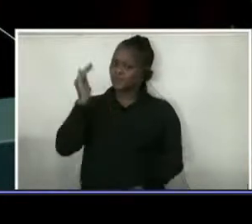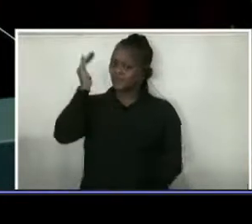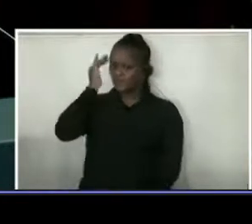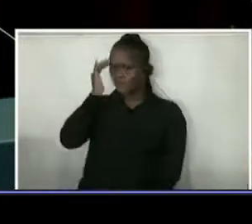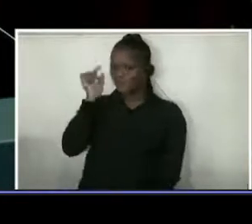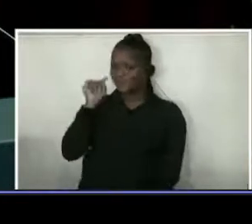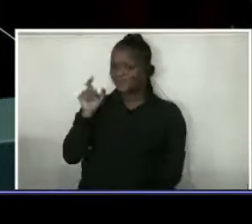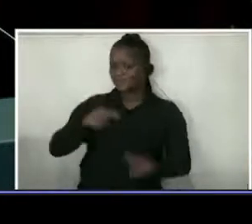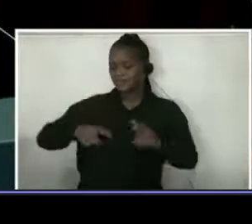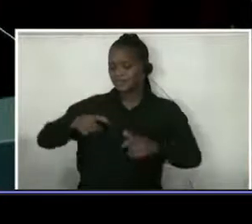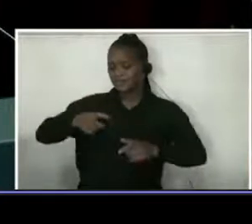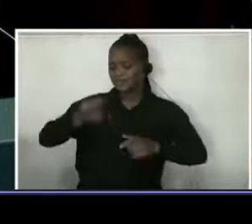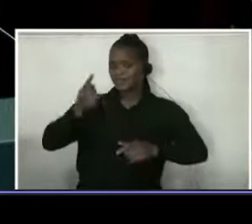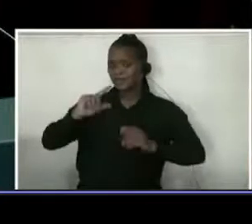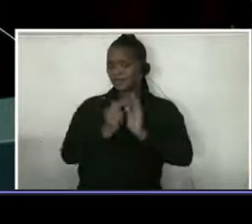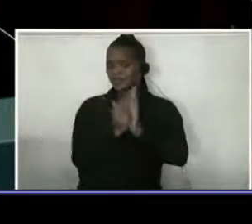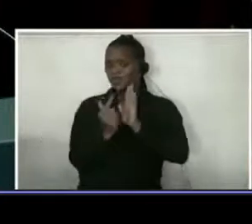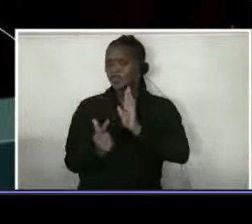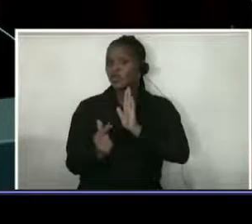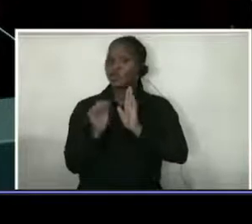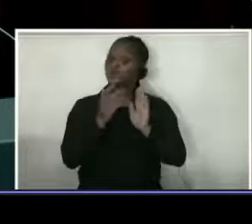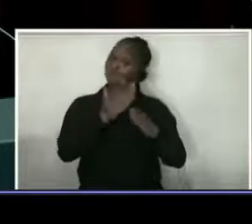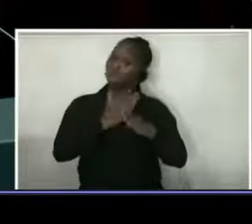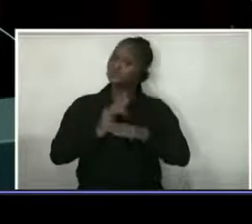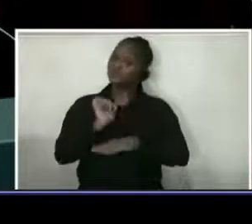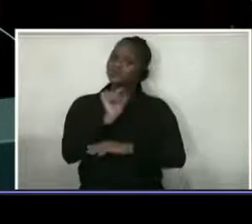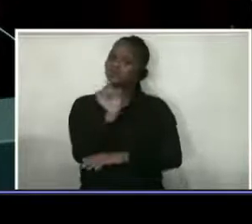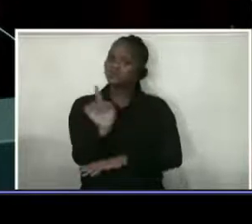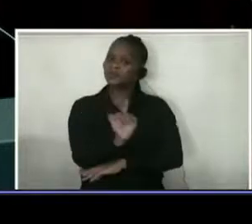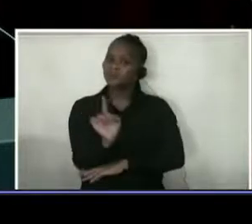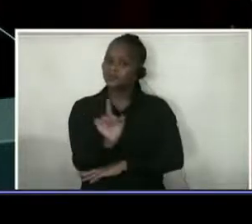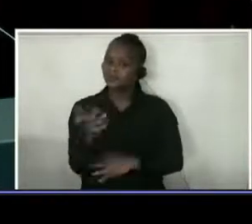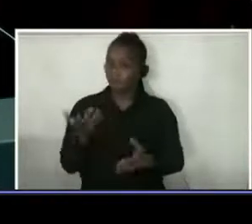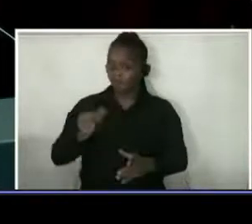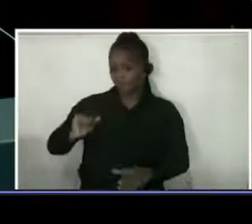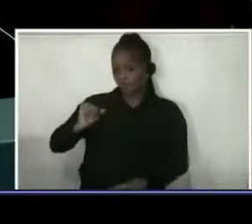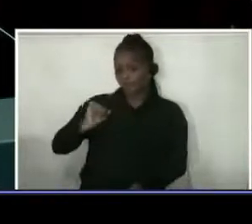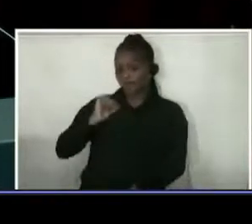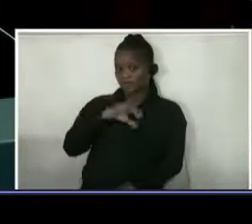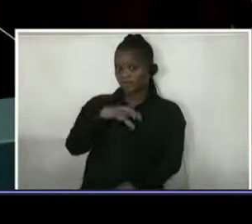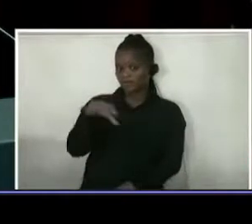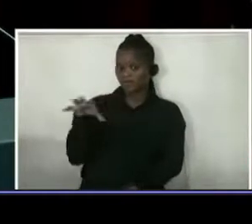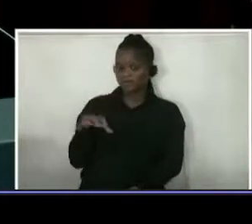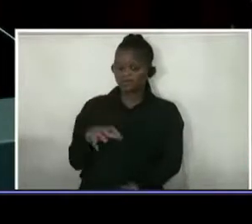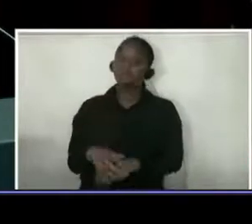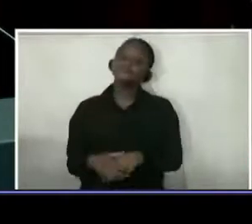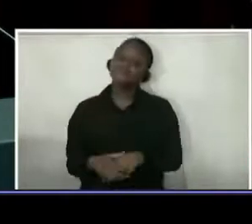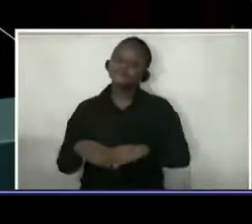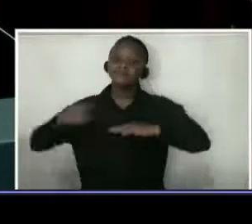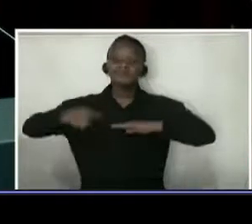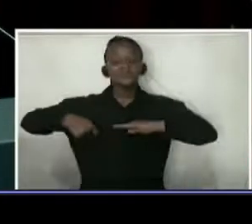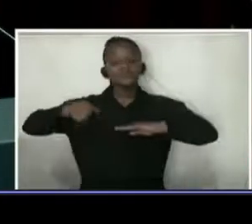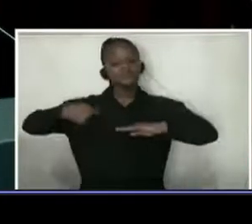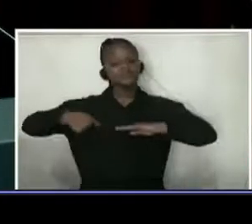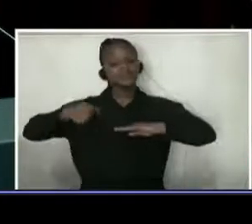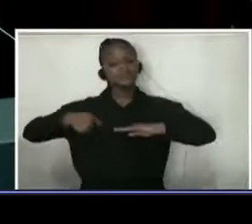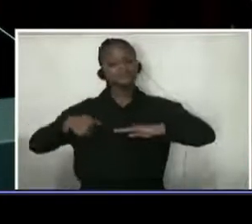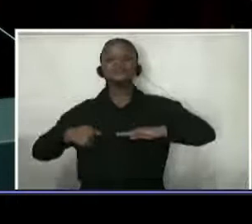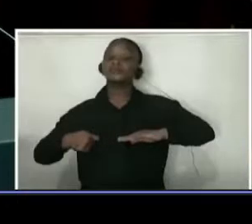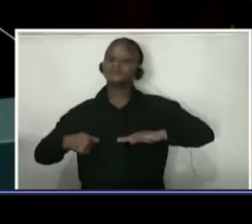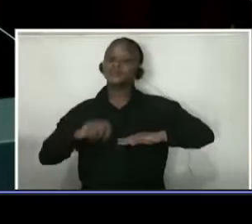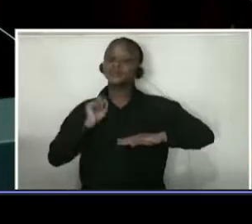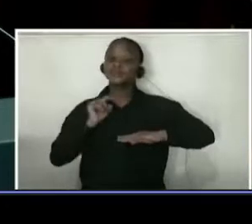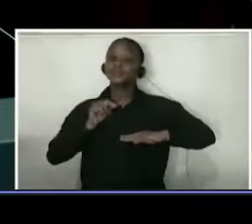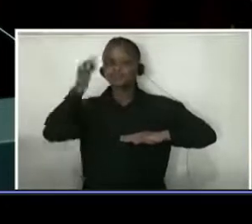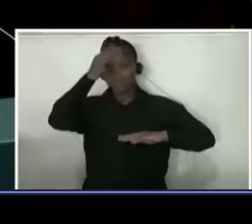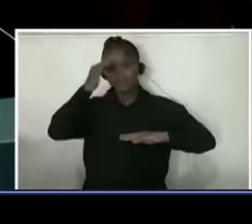bezomthetho komasipala? Madam Speaker, the local government sphere of government remains a strategic critical mechanism